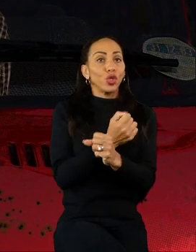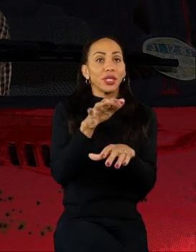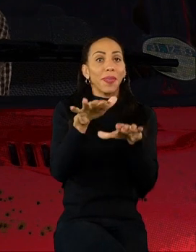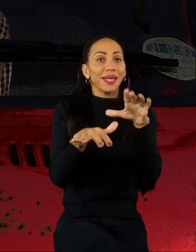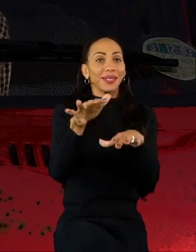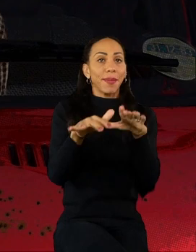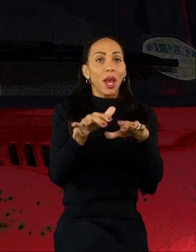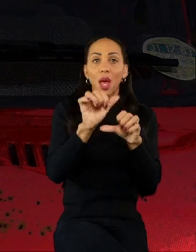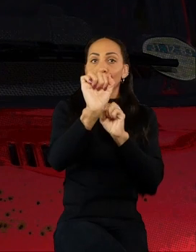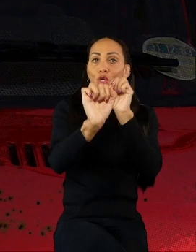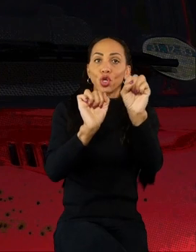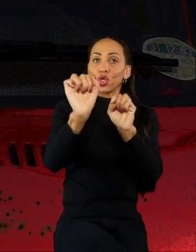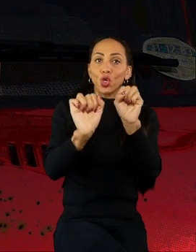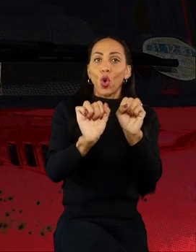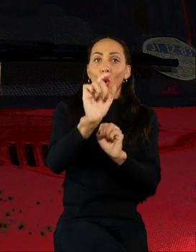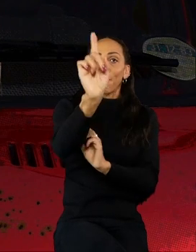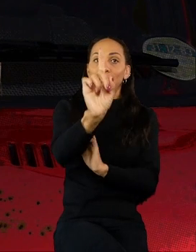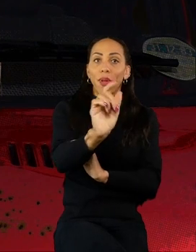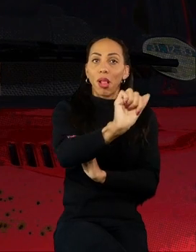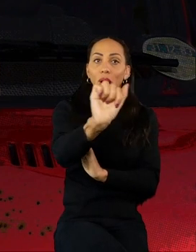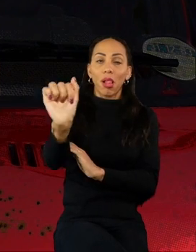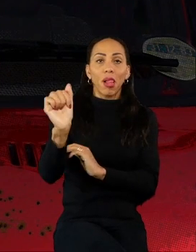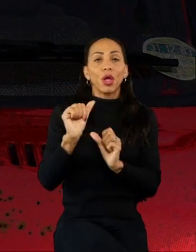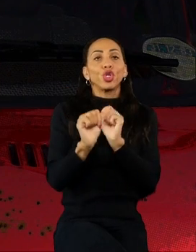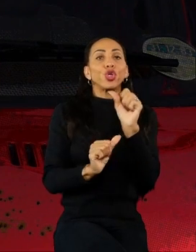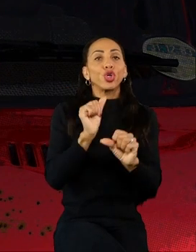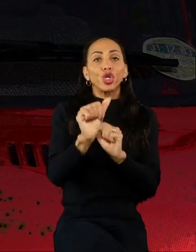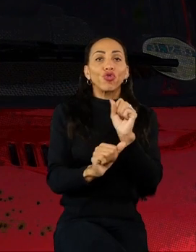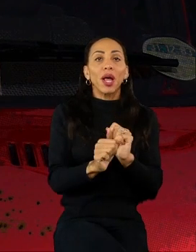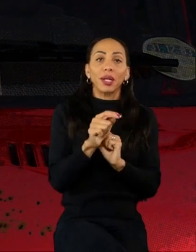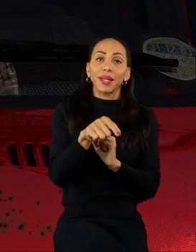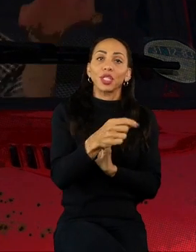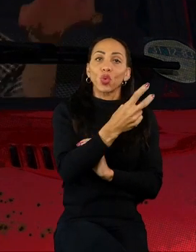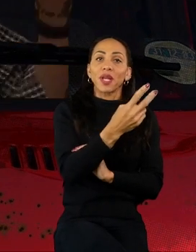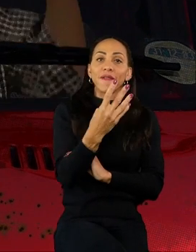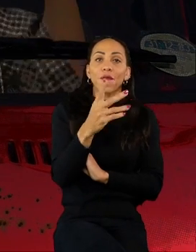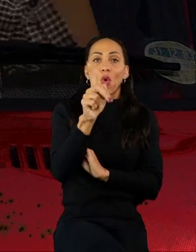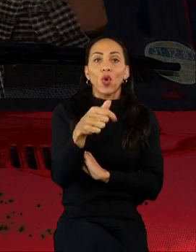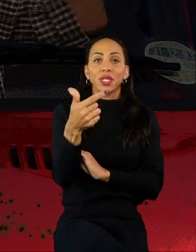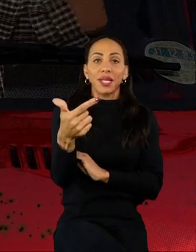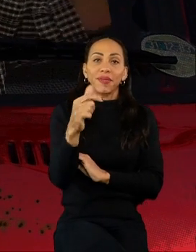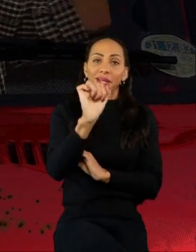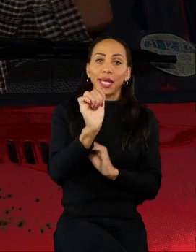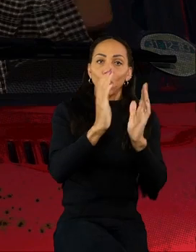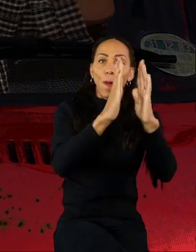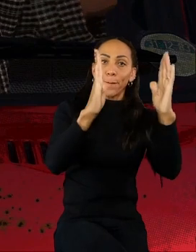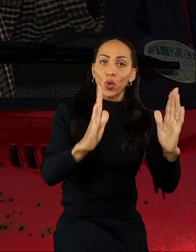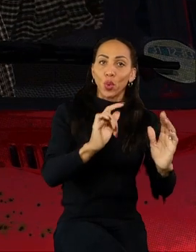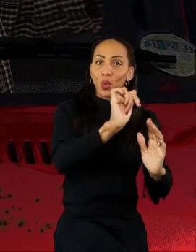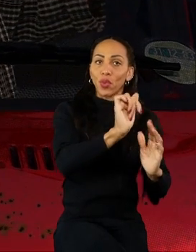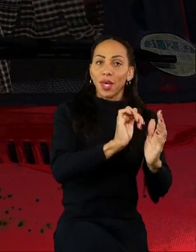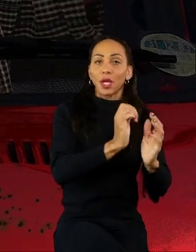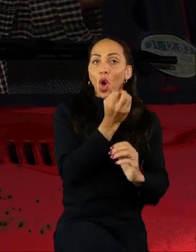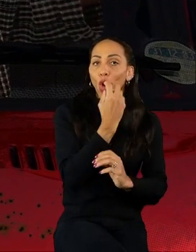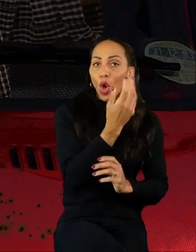something very similar with the experience of the people running this 24/7 in a booth. You could